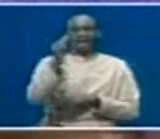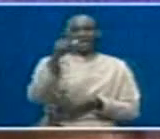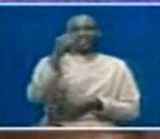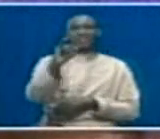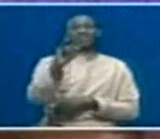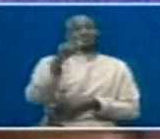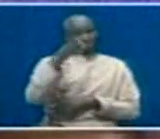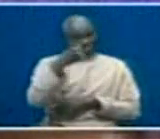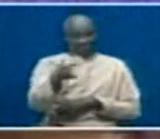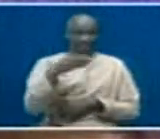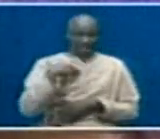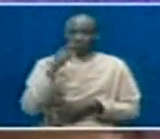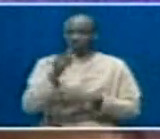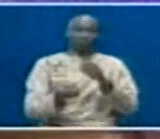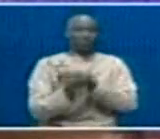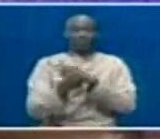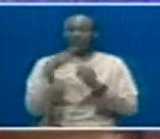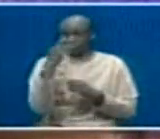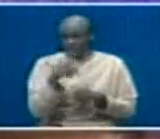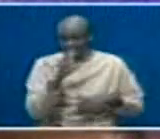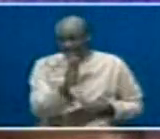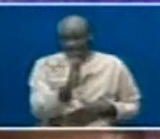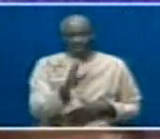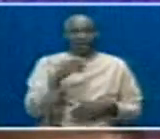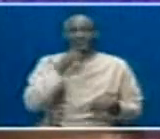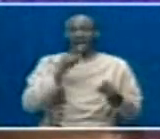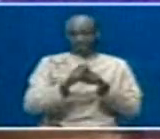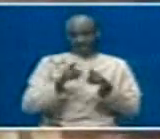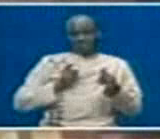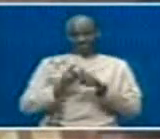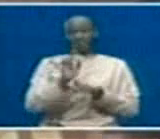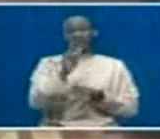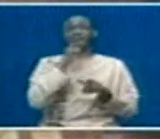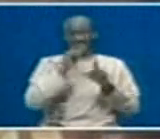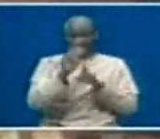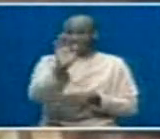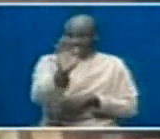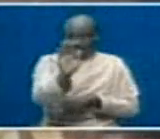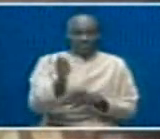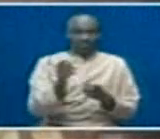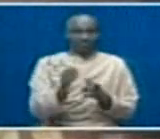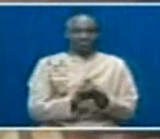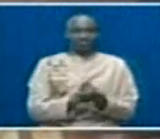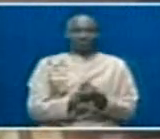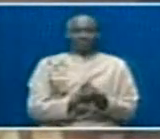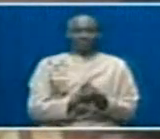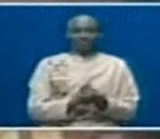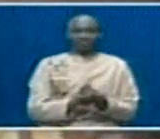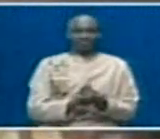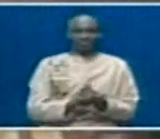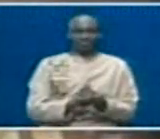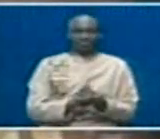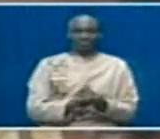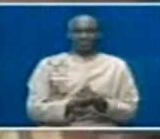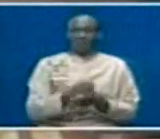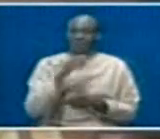And here to tell us about it, none other than his Ndugu wa Ndugu, sio? Ndugu wa Ndugu. Sal Davis,